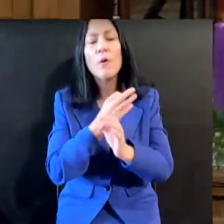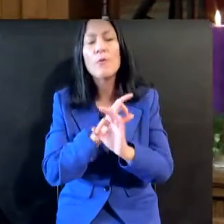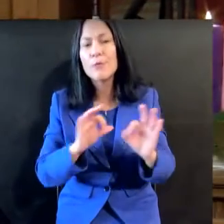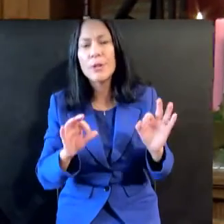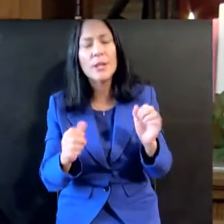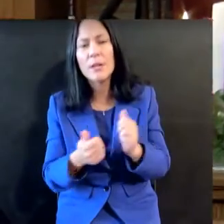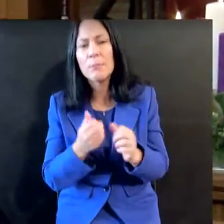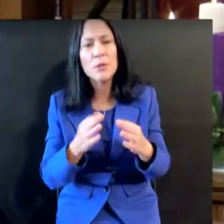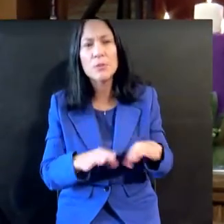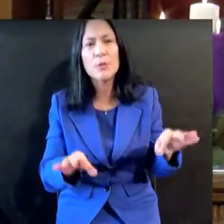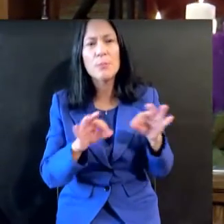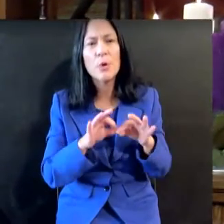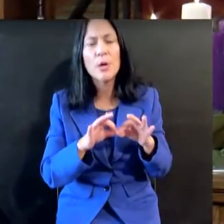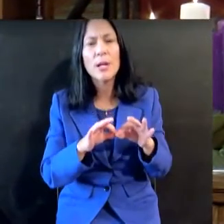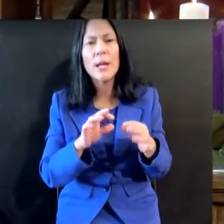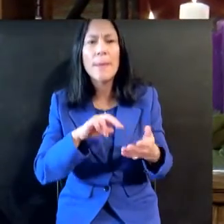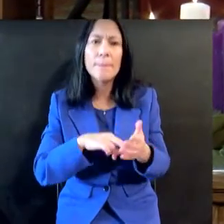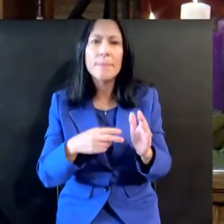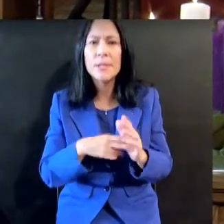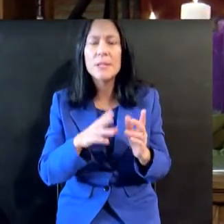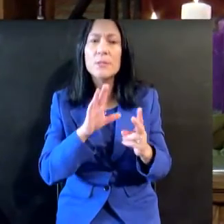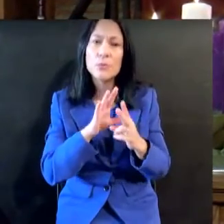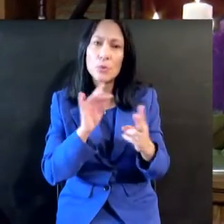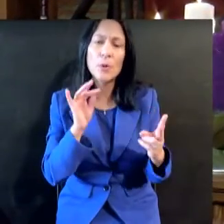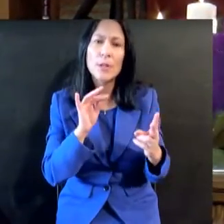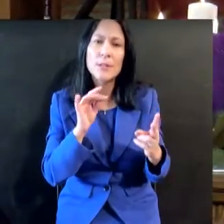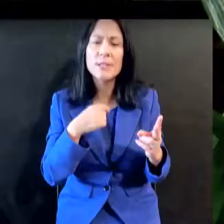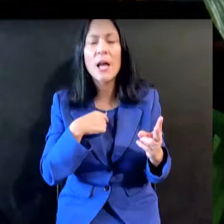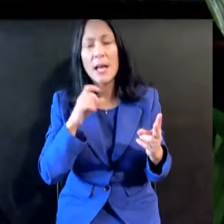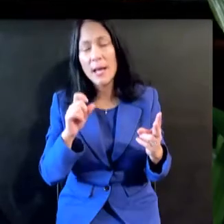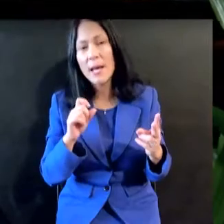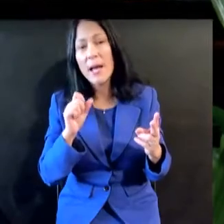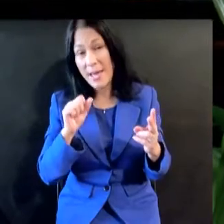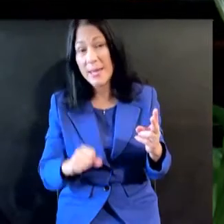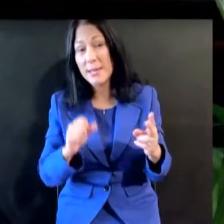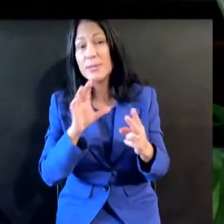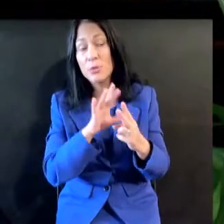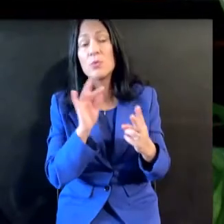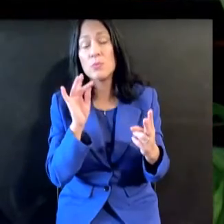means choice. I get to choose.